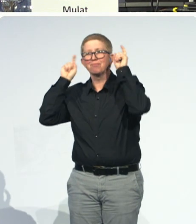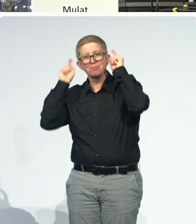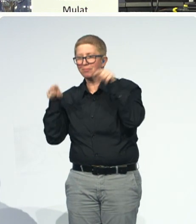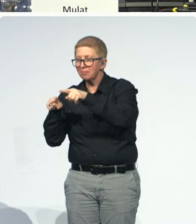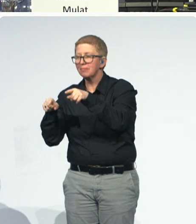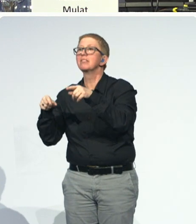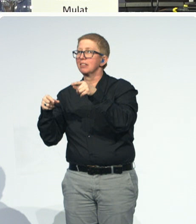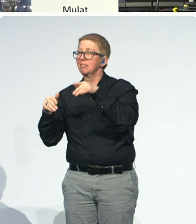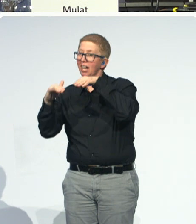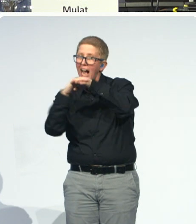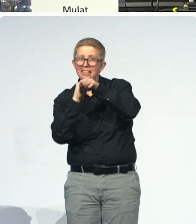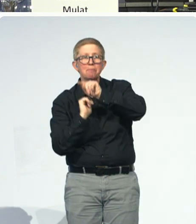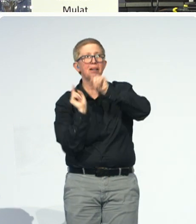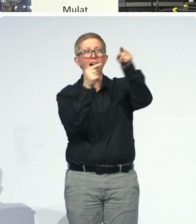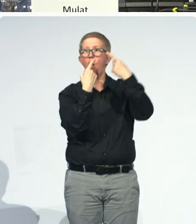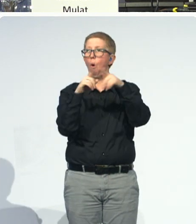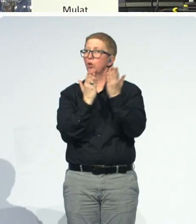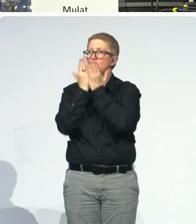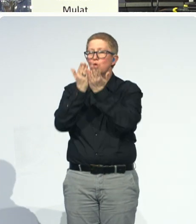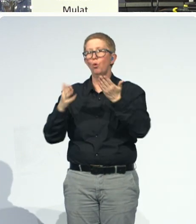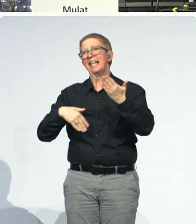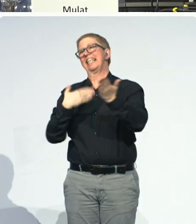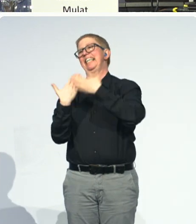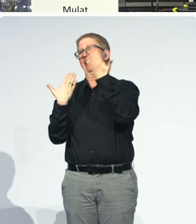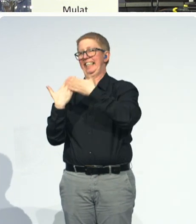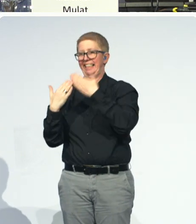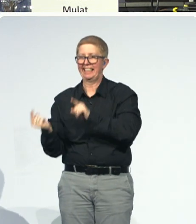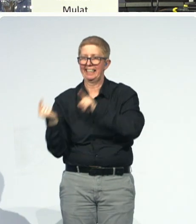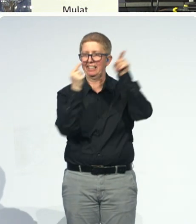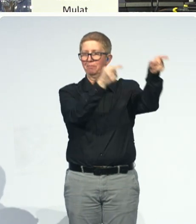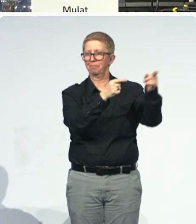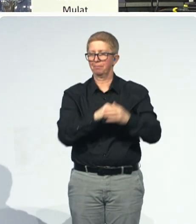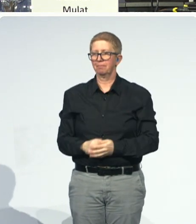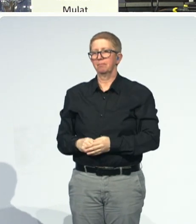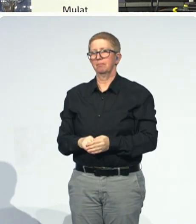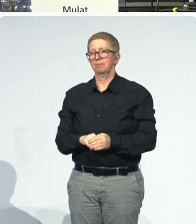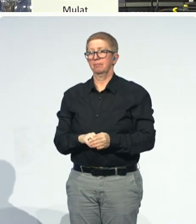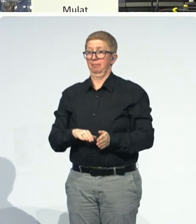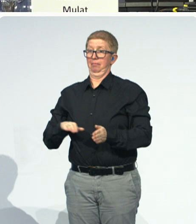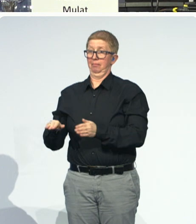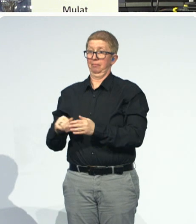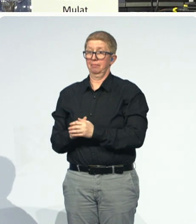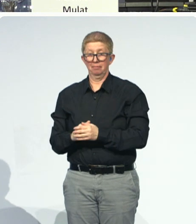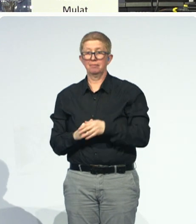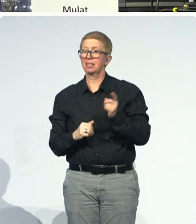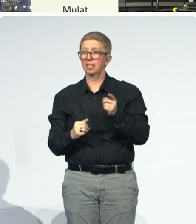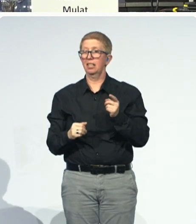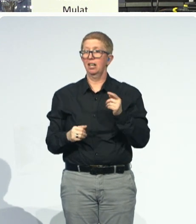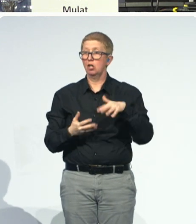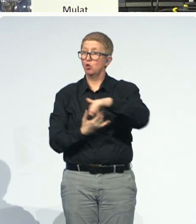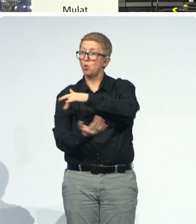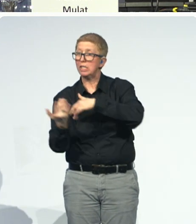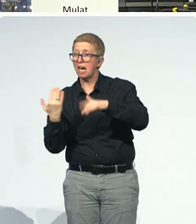In the social service sector, we are providing sign language interpretation